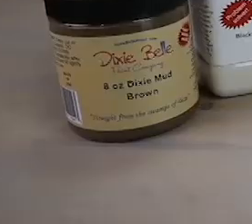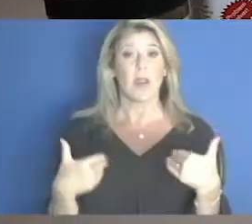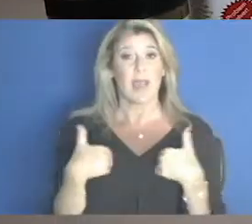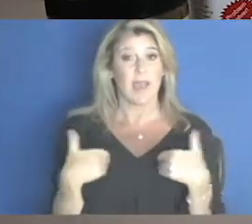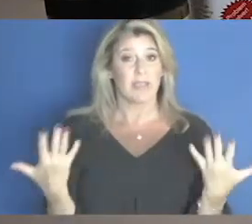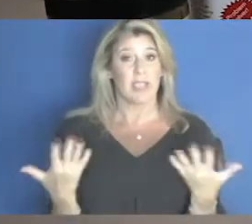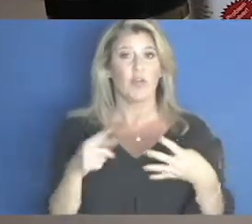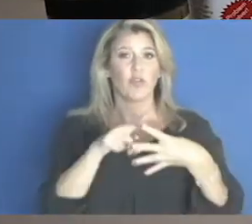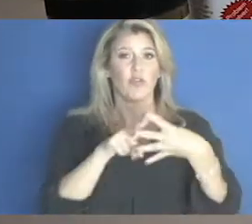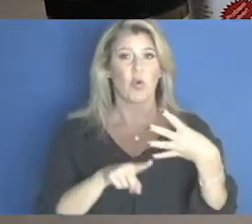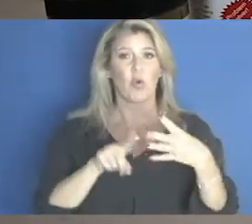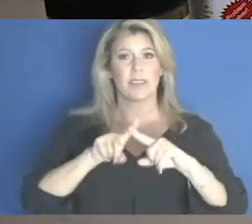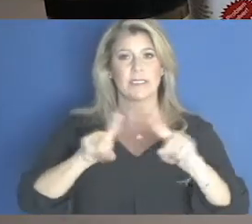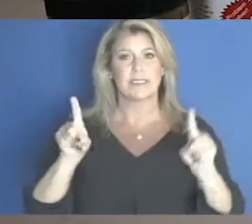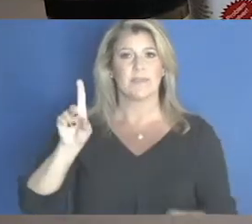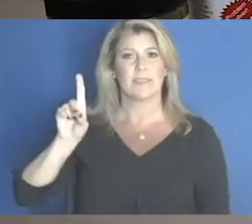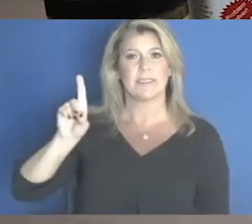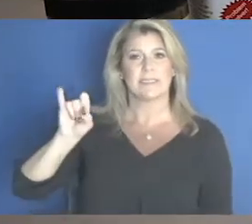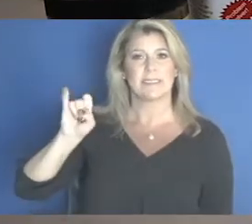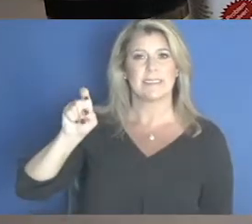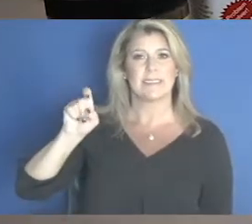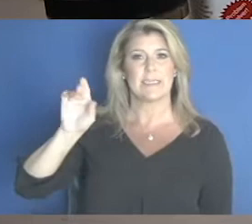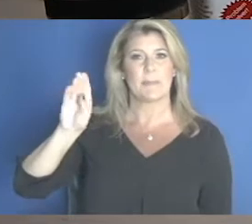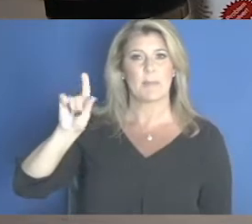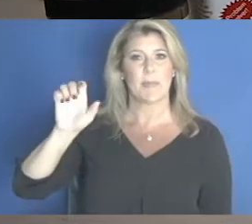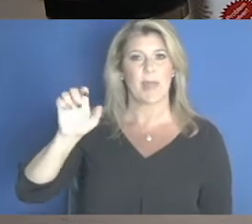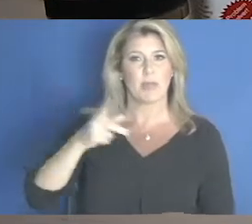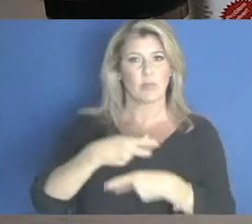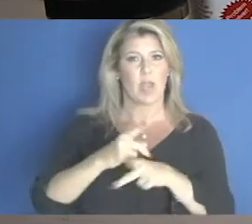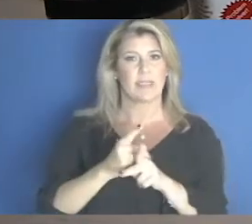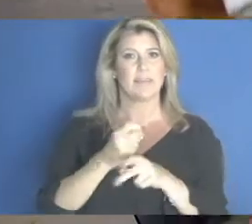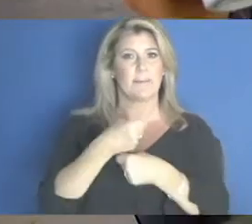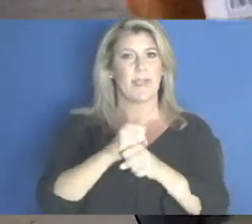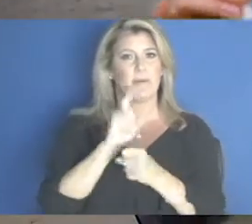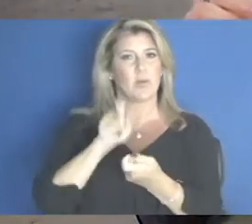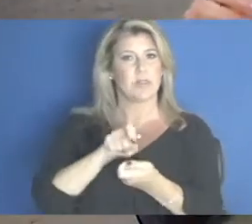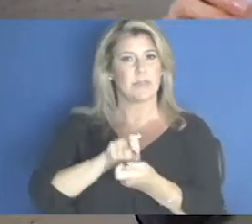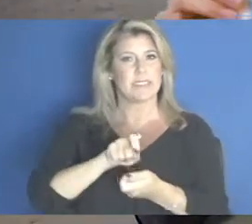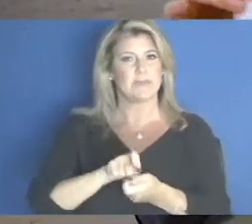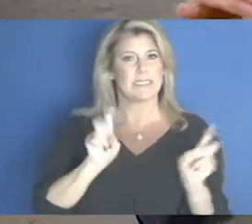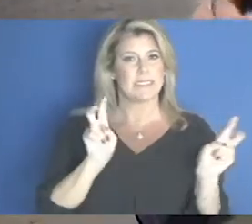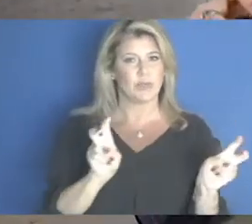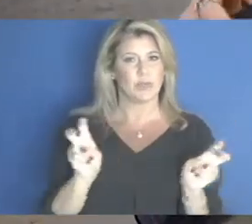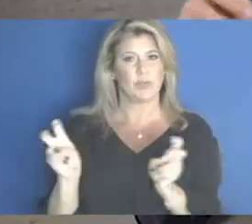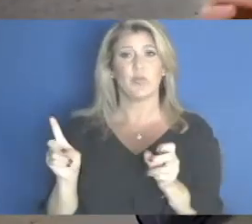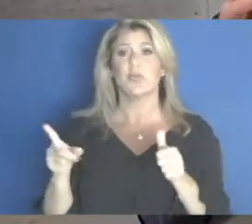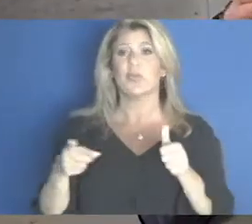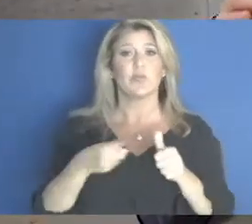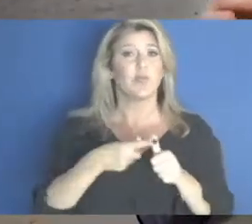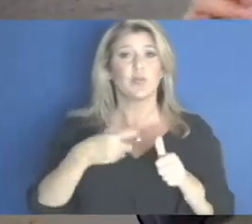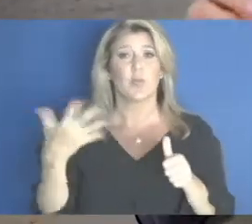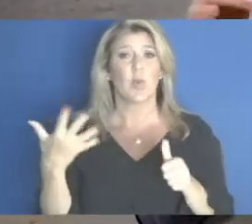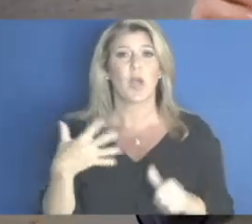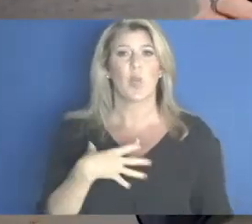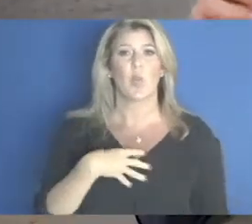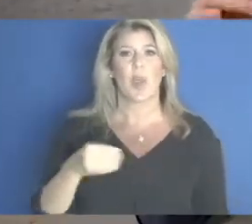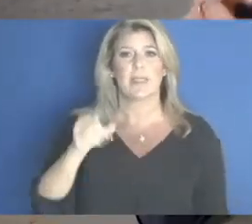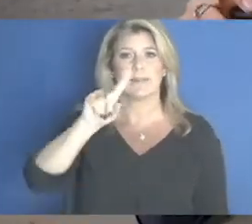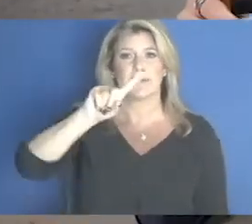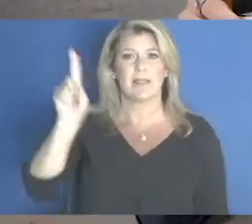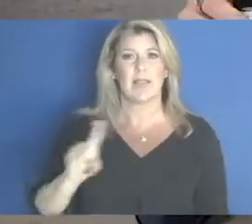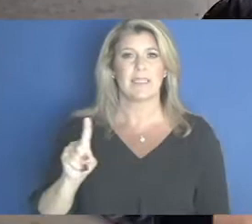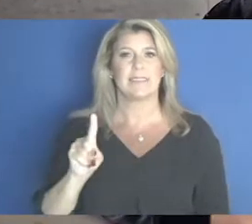What I got here are 4 different Dixie Belle products that are made for this. First, let's talk about white